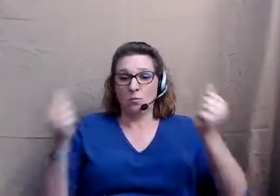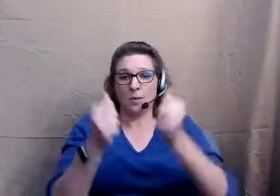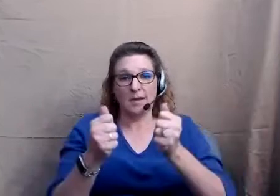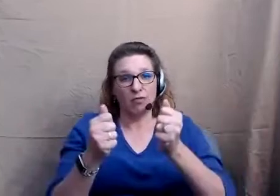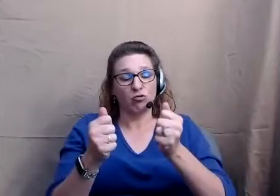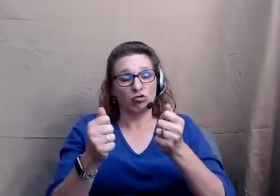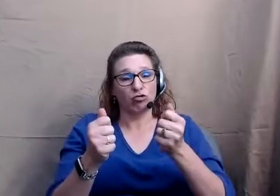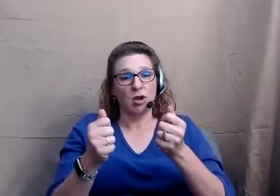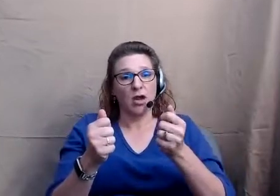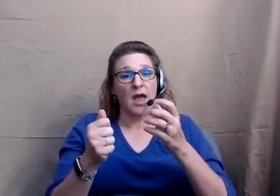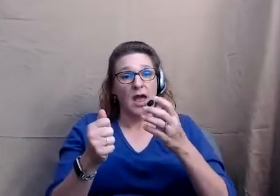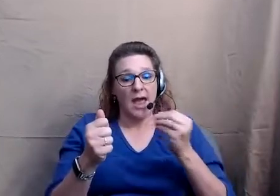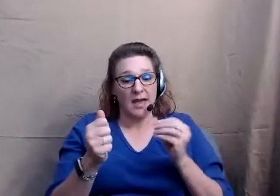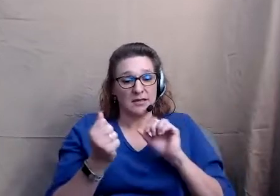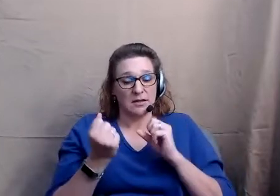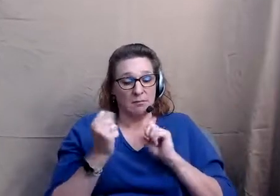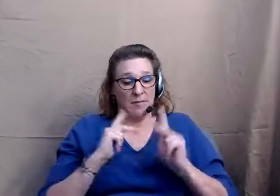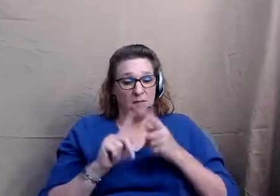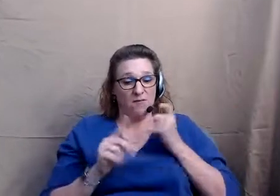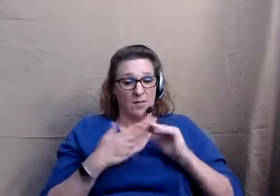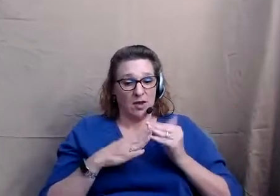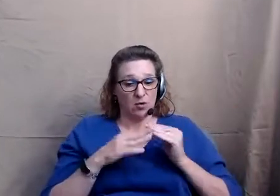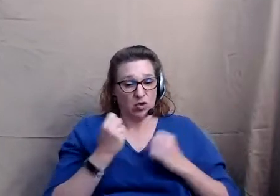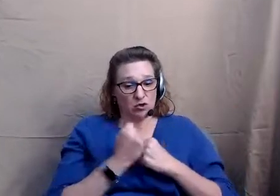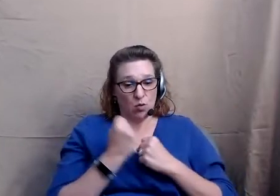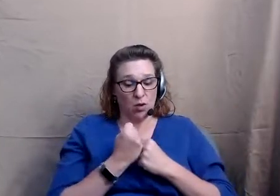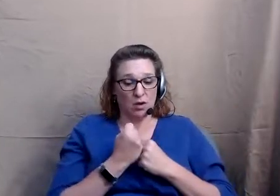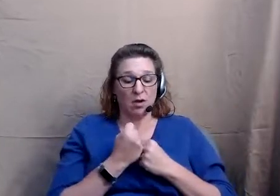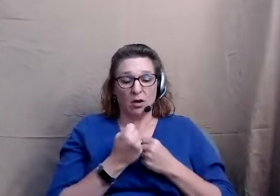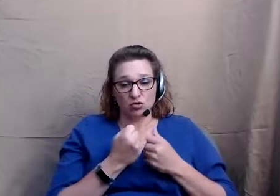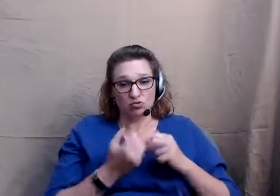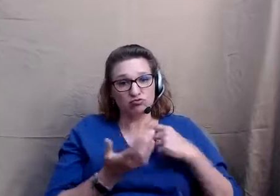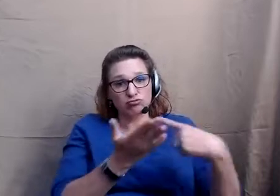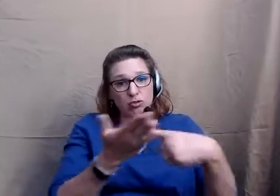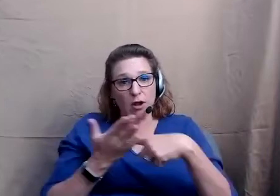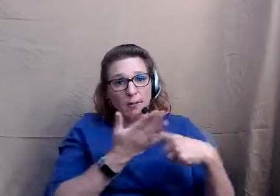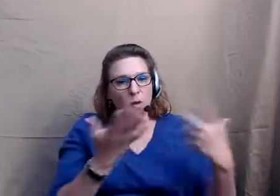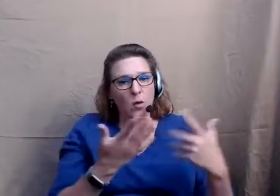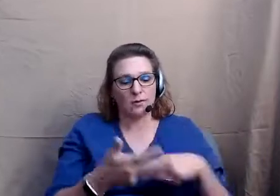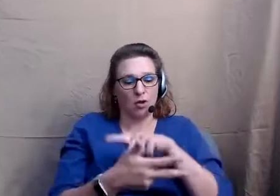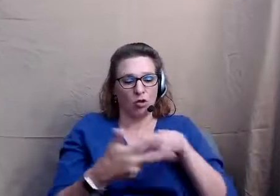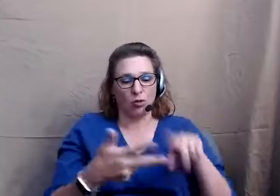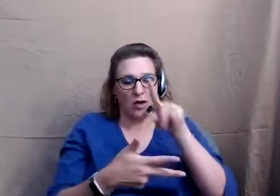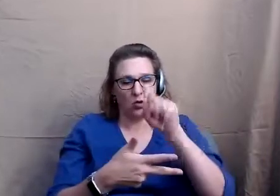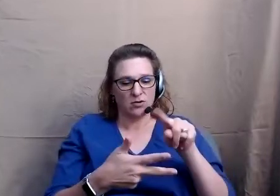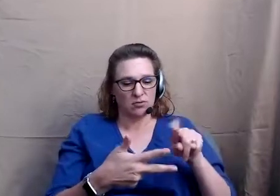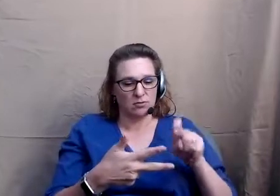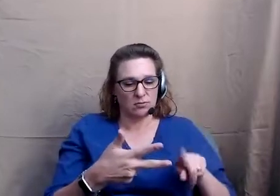and supportive people from their communities to talk about three questions. What was the